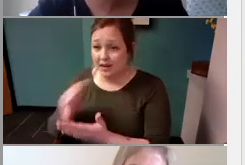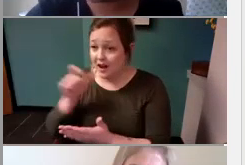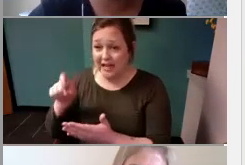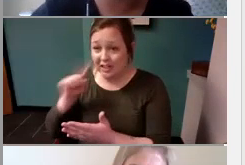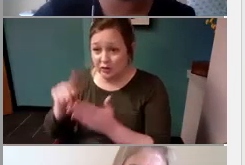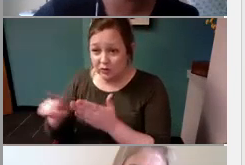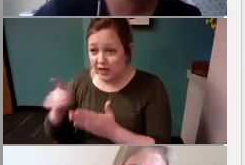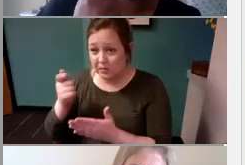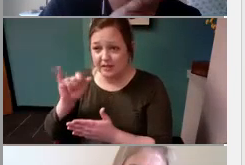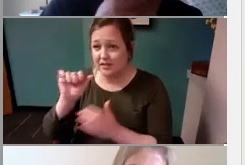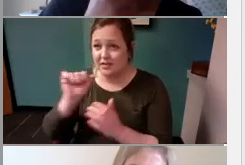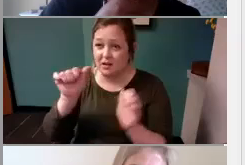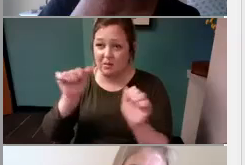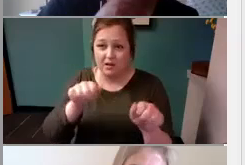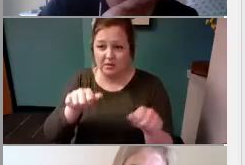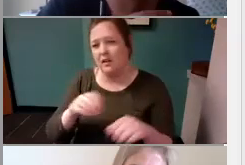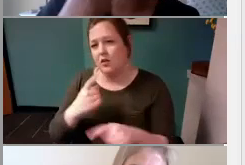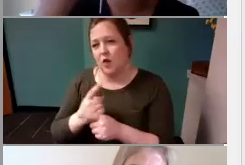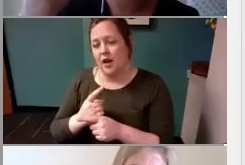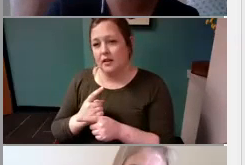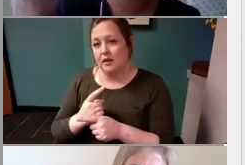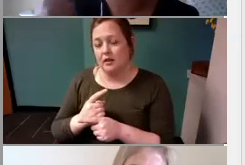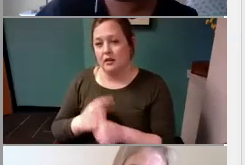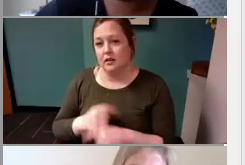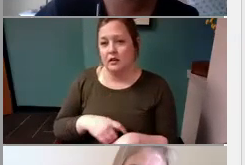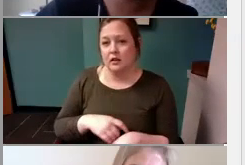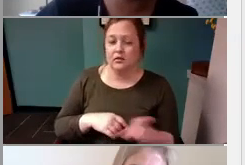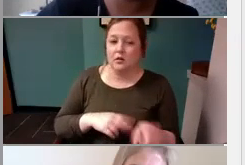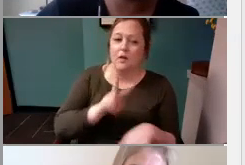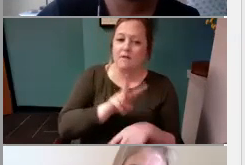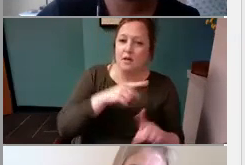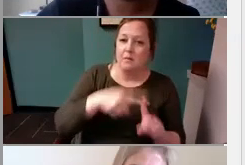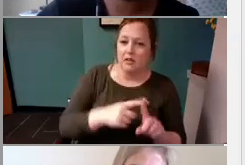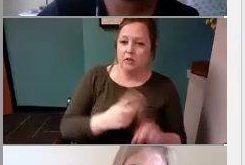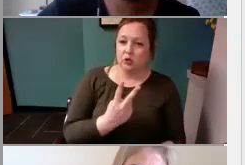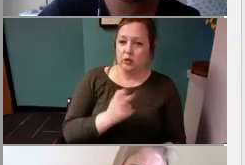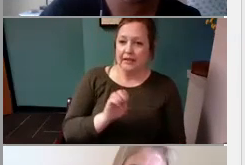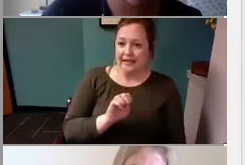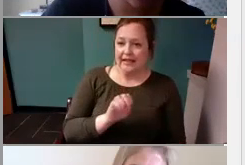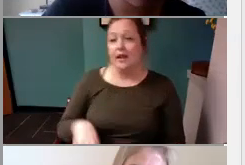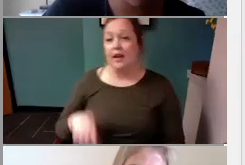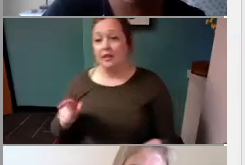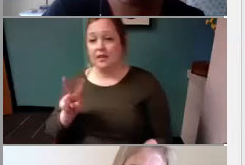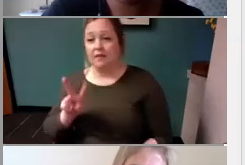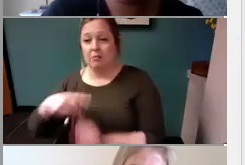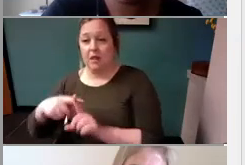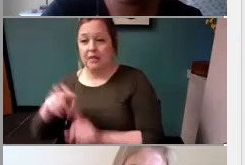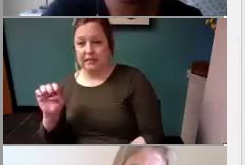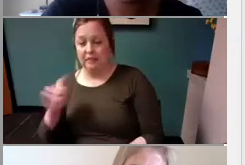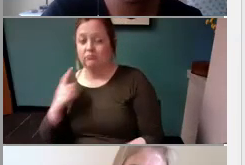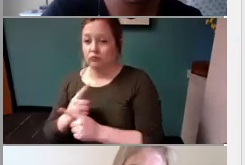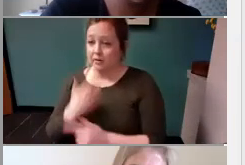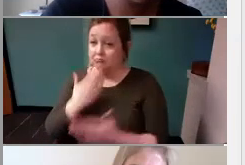possibility. Yes, you're right. That would be V plus 2E, and this would be V plus E. Exactly. Good observation.